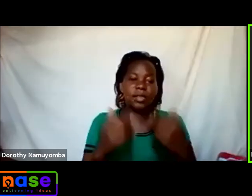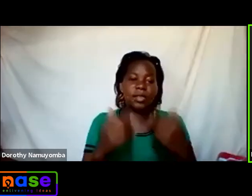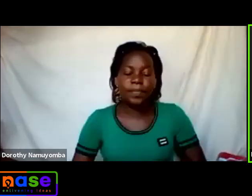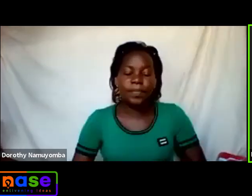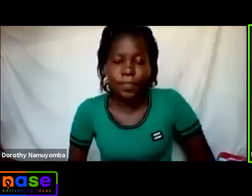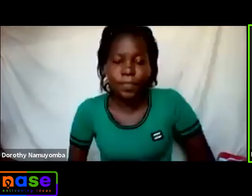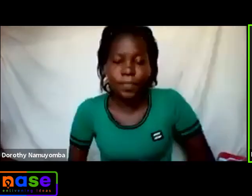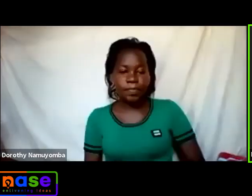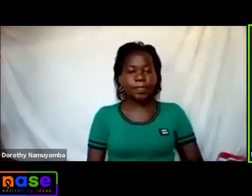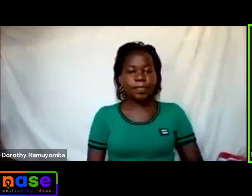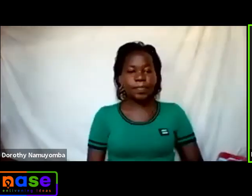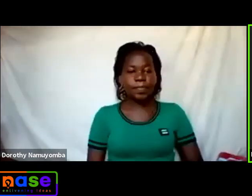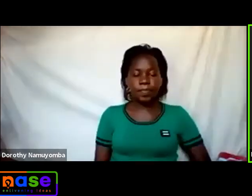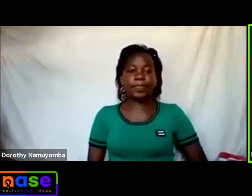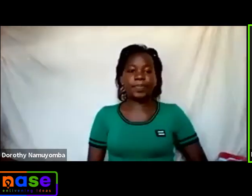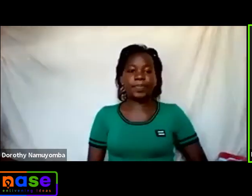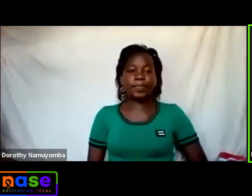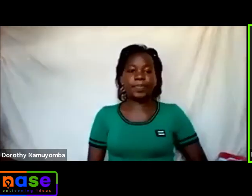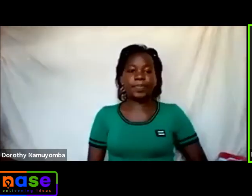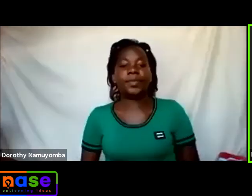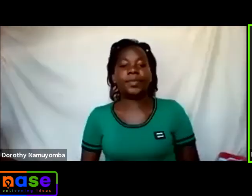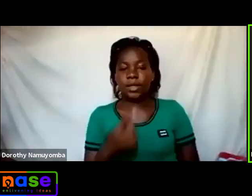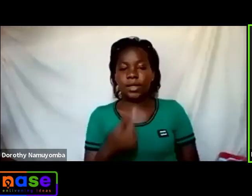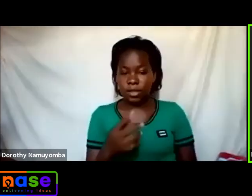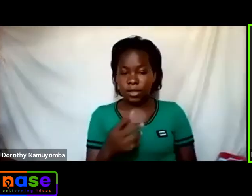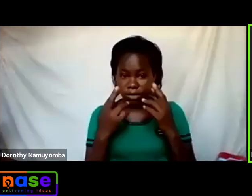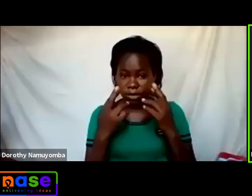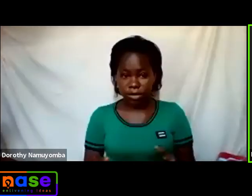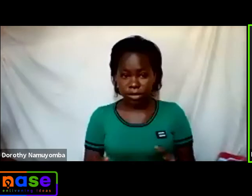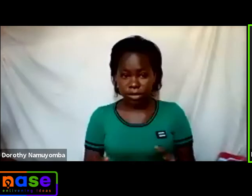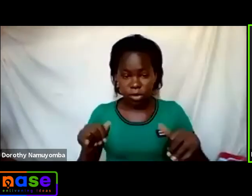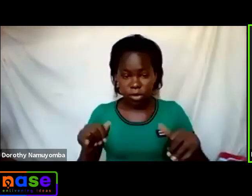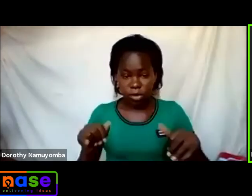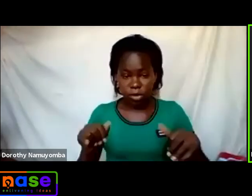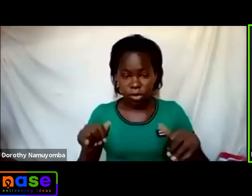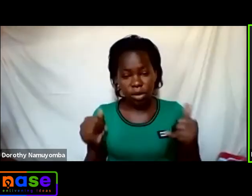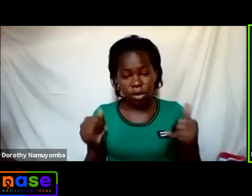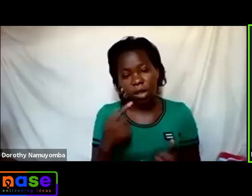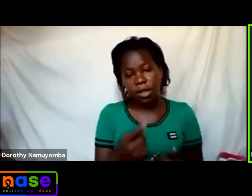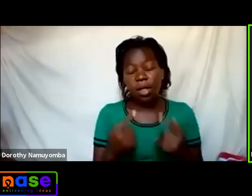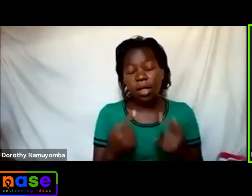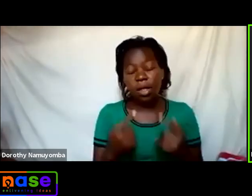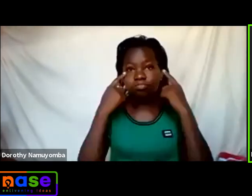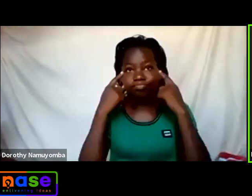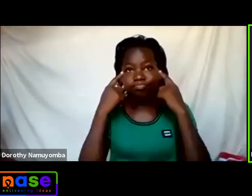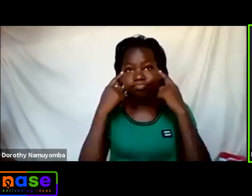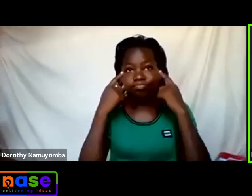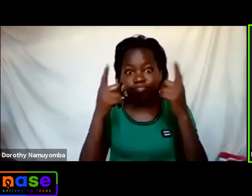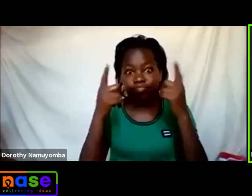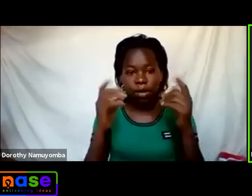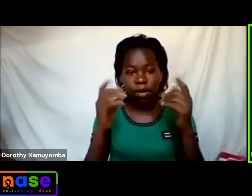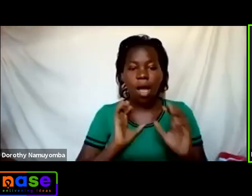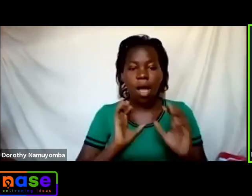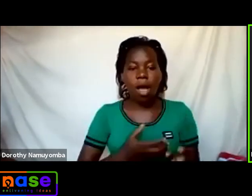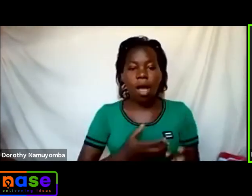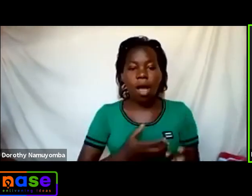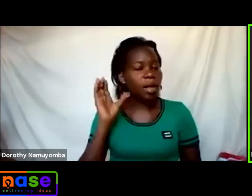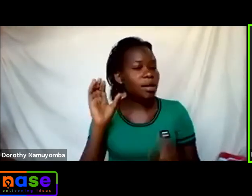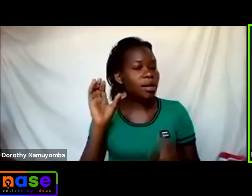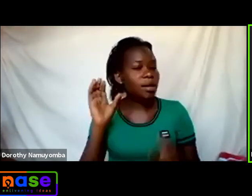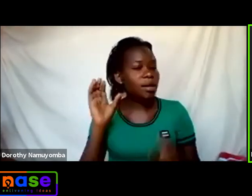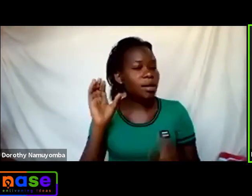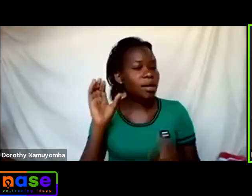It's fantastic. When I mentioned at the beginning, trying to alert our listeners that some of you guys